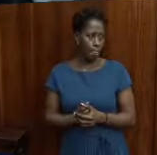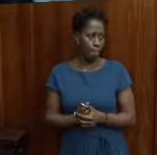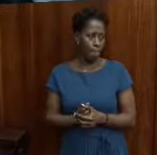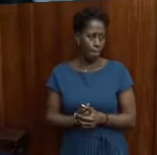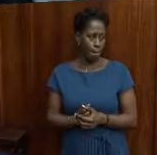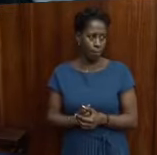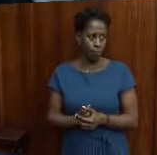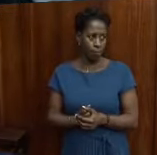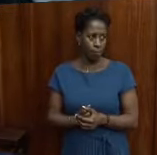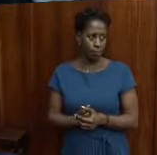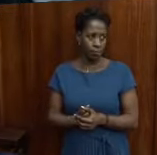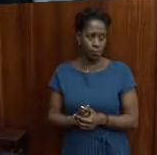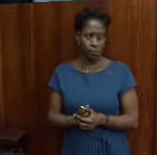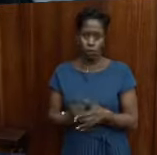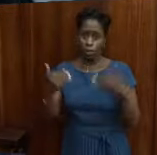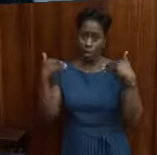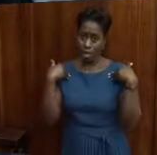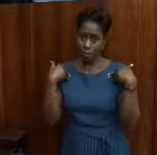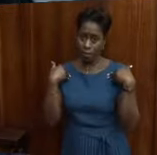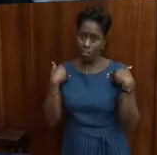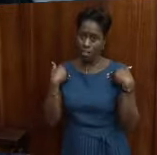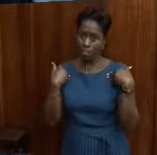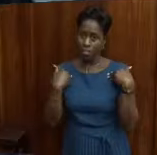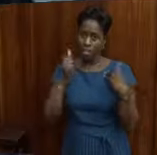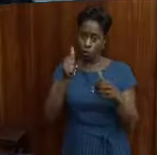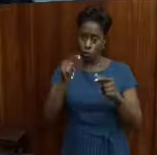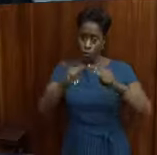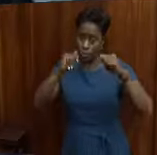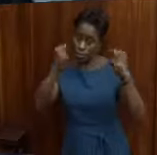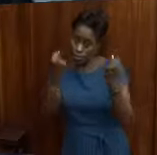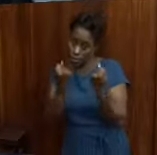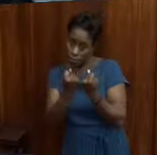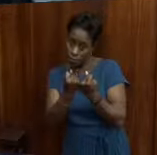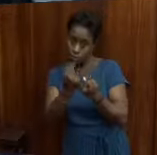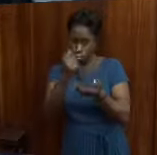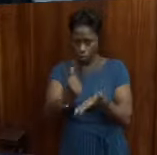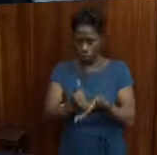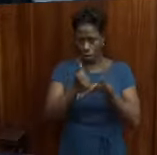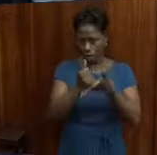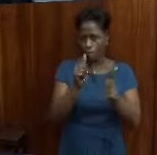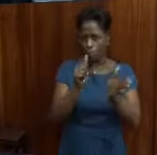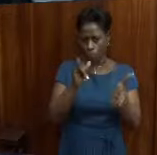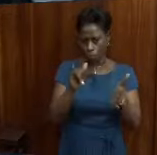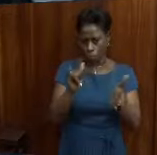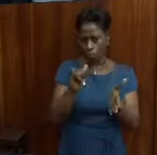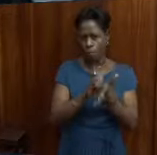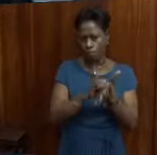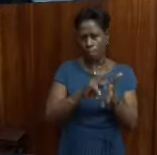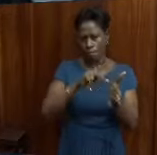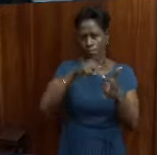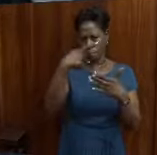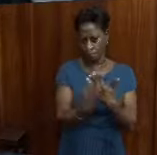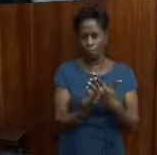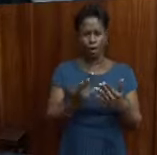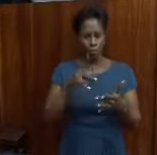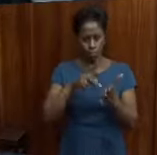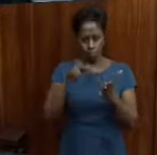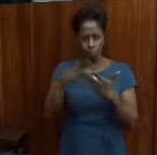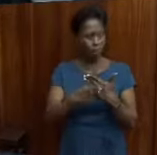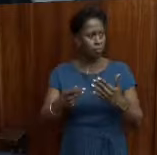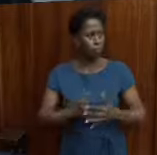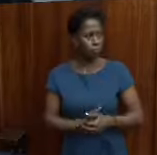board with its own board of directors to avoid unnecessary bureaucratic and to allow for timely